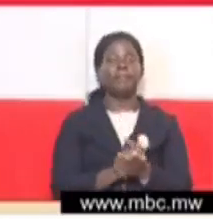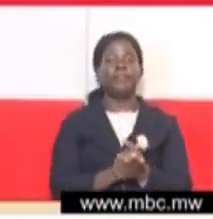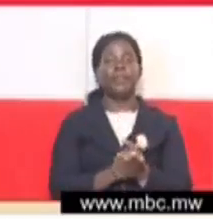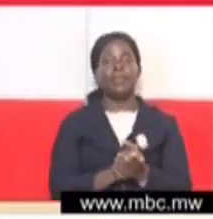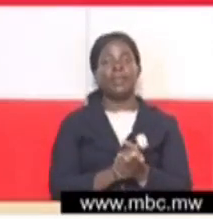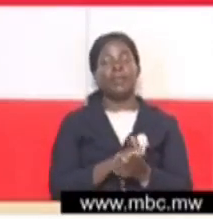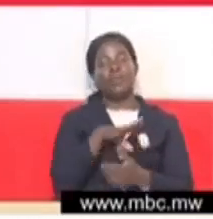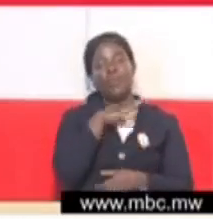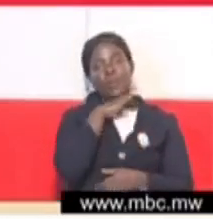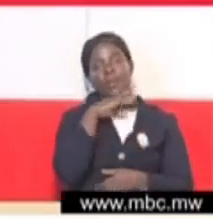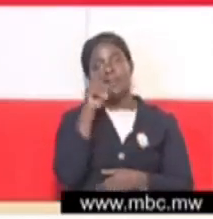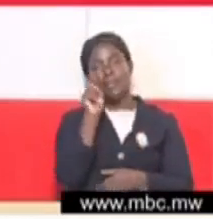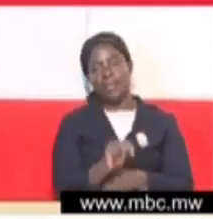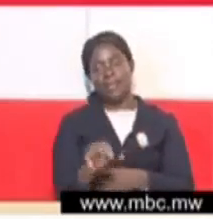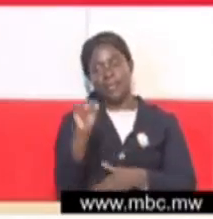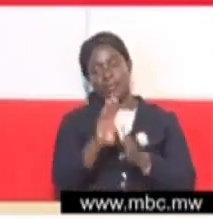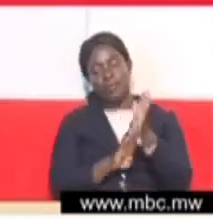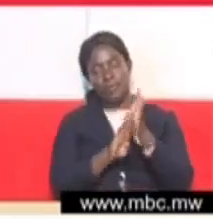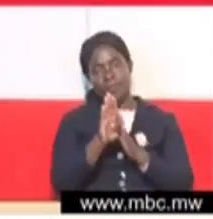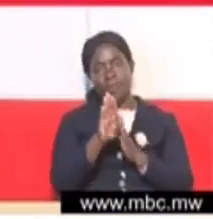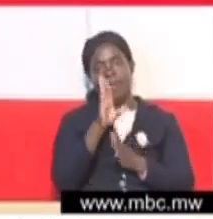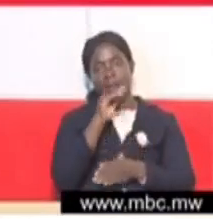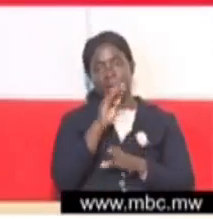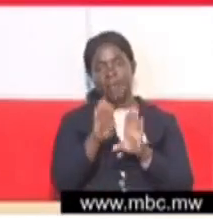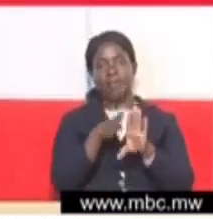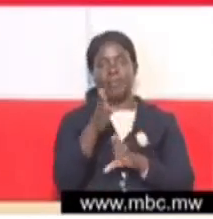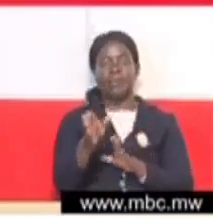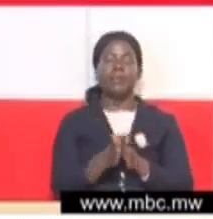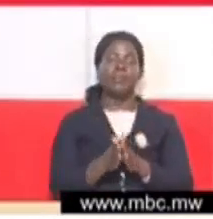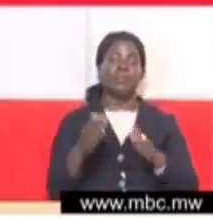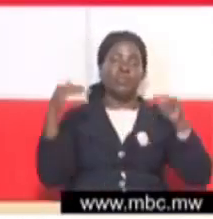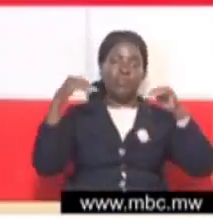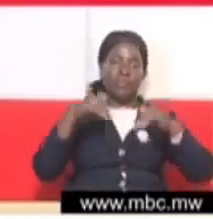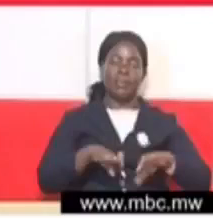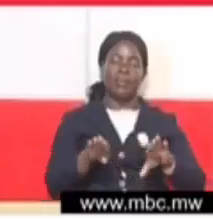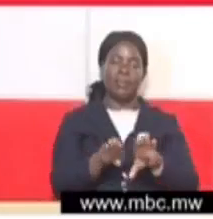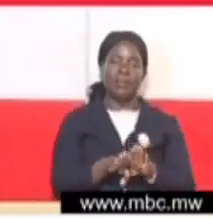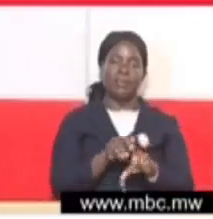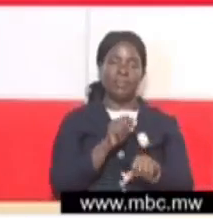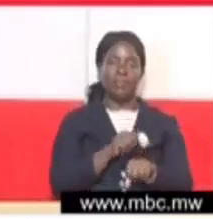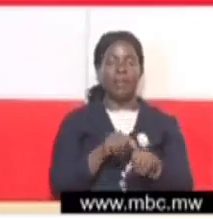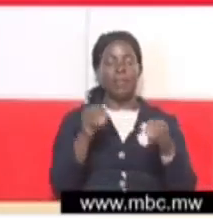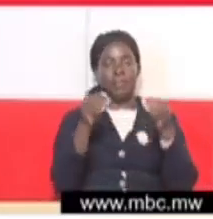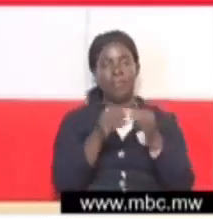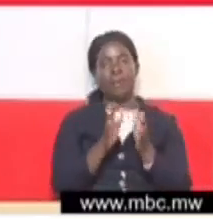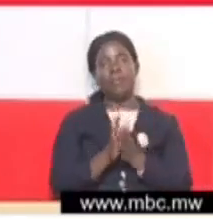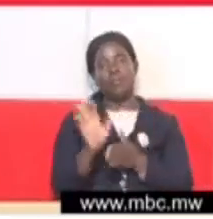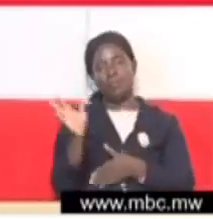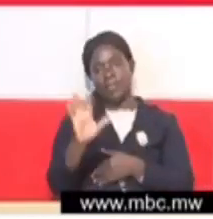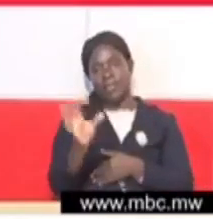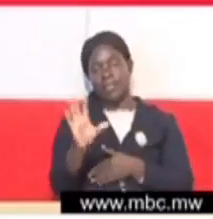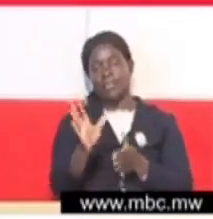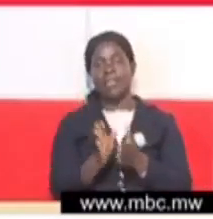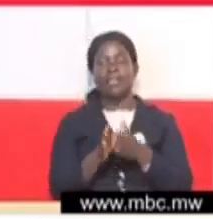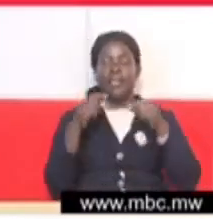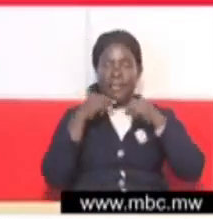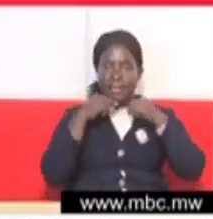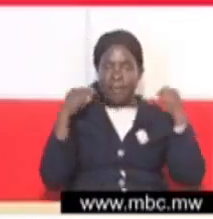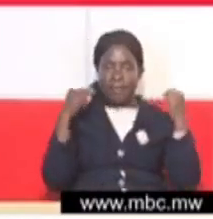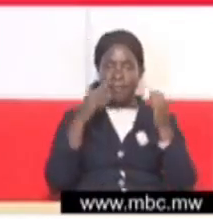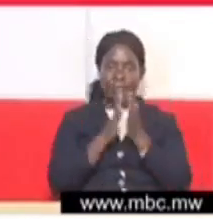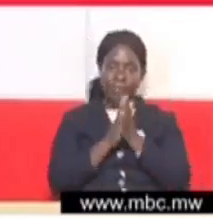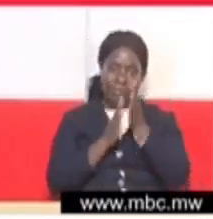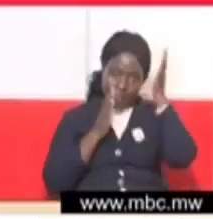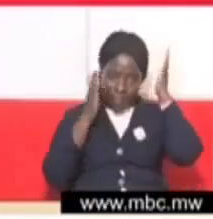national development. Dr. Usi has said this at Silver Stadium during a Thanksgiving and farewell mass of Right Reverend